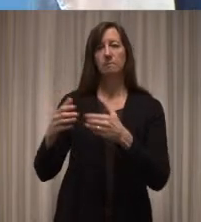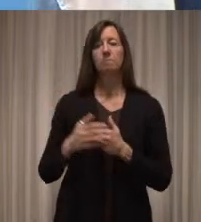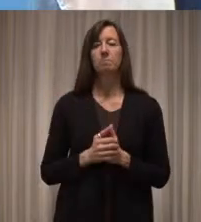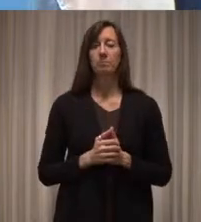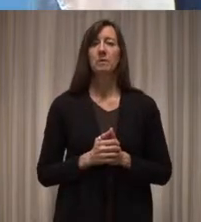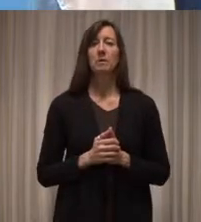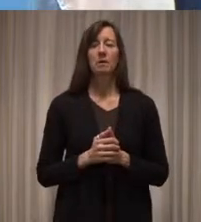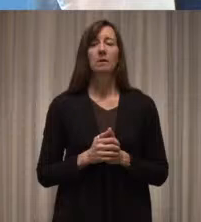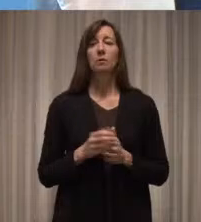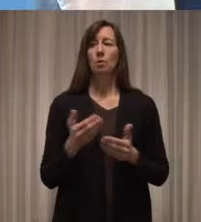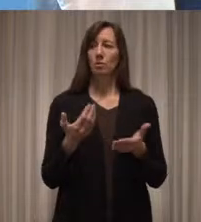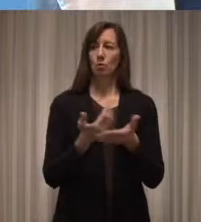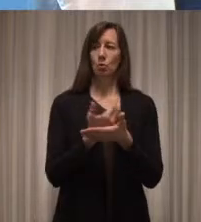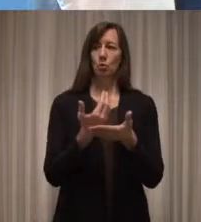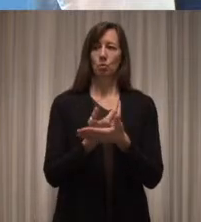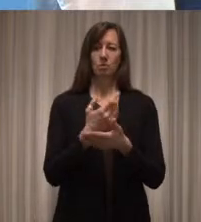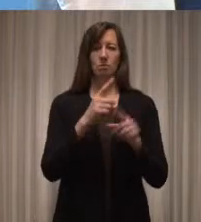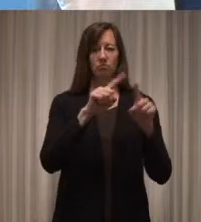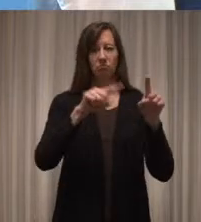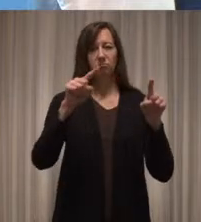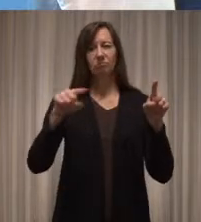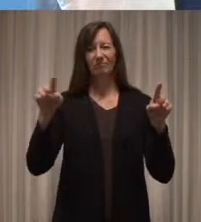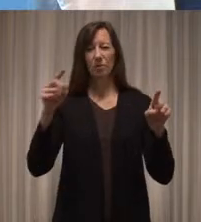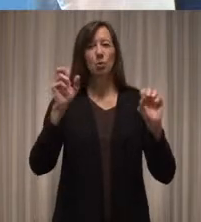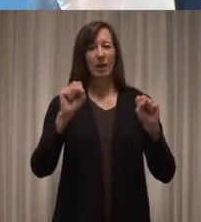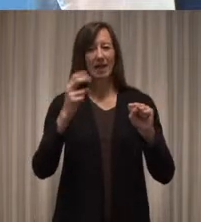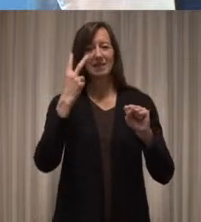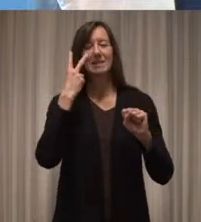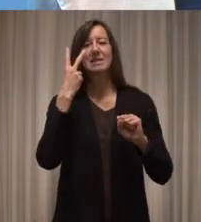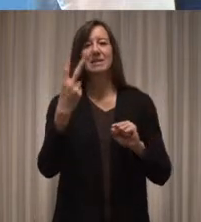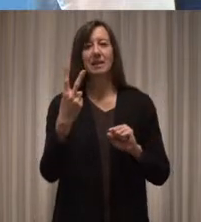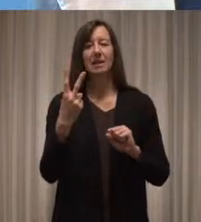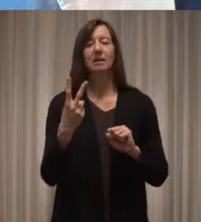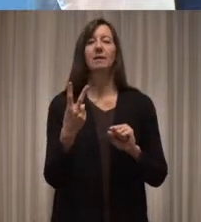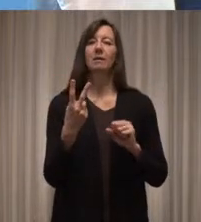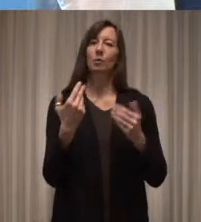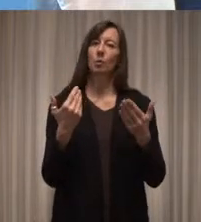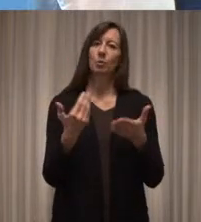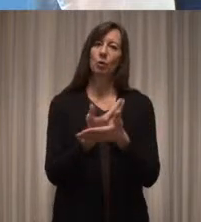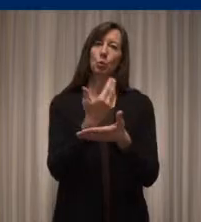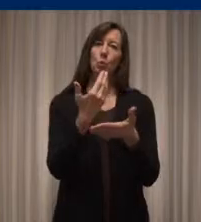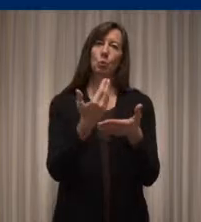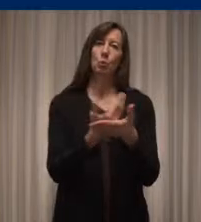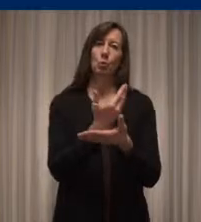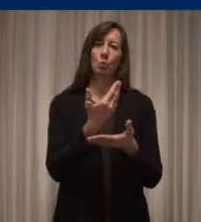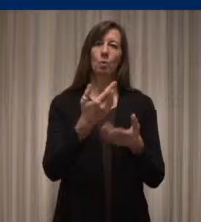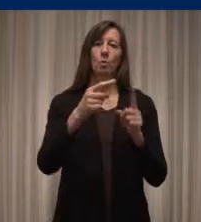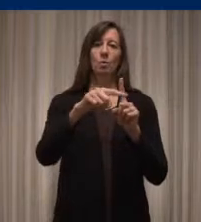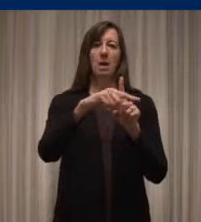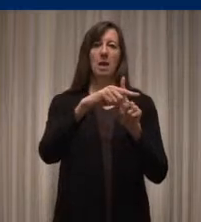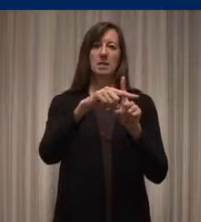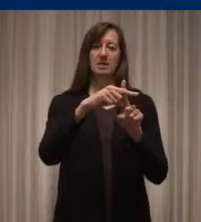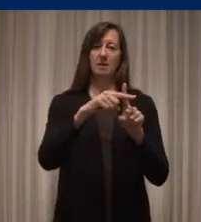can finally see we're starting to get the number of new positive cases each day